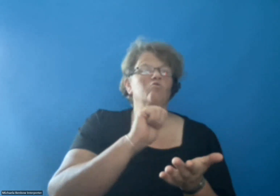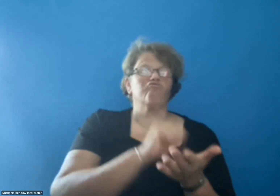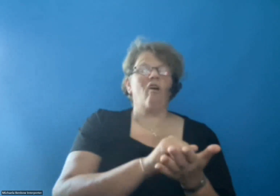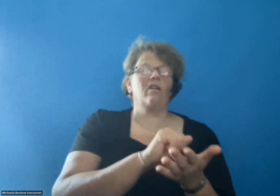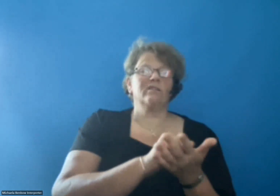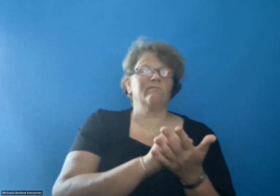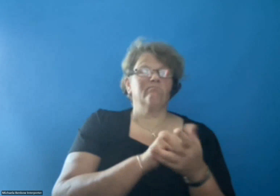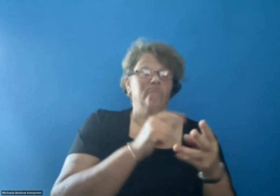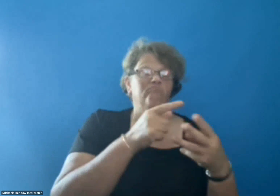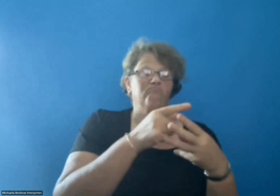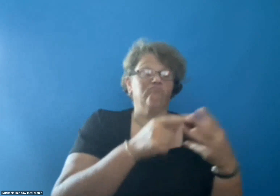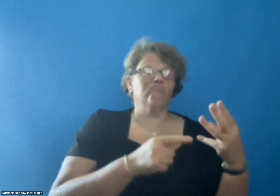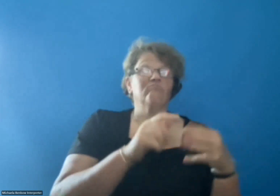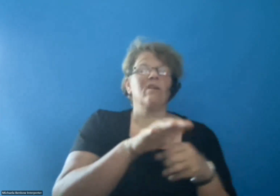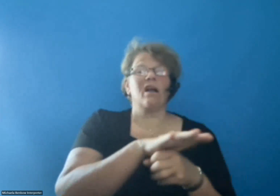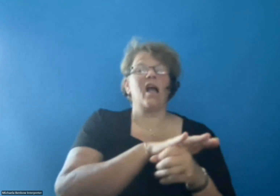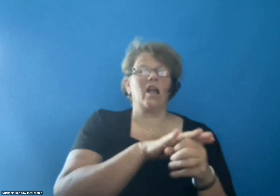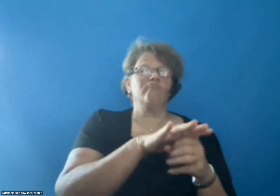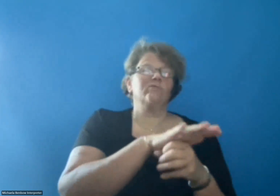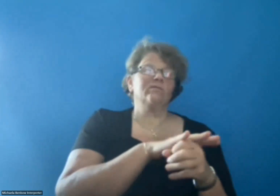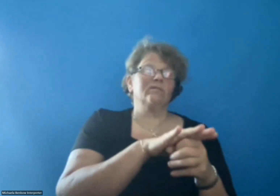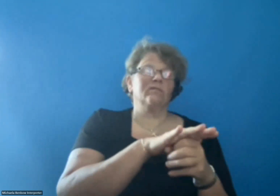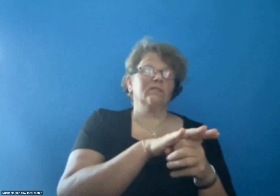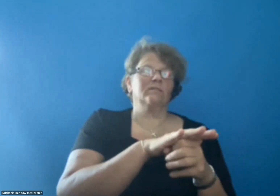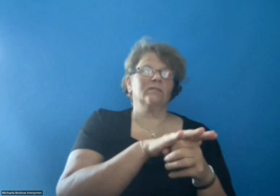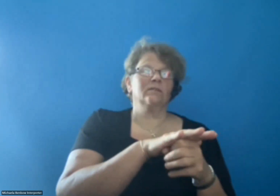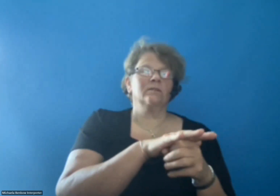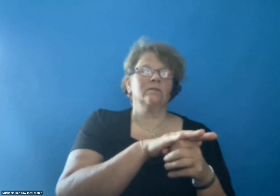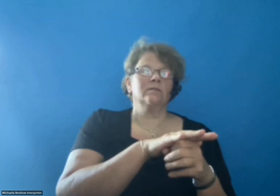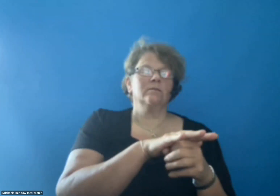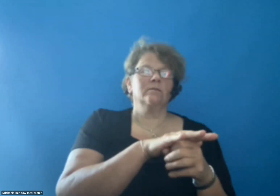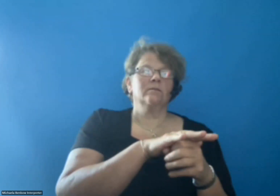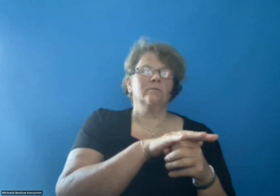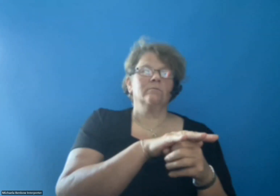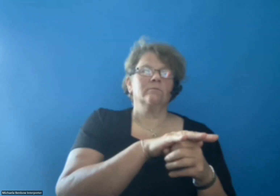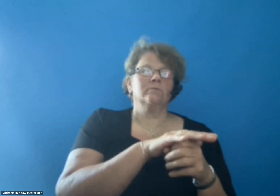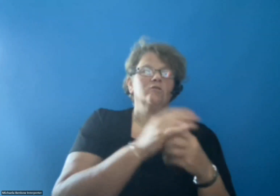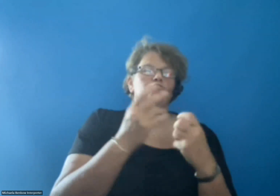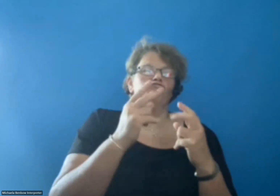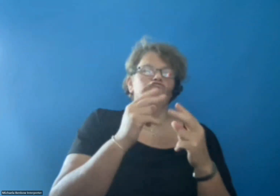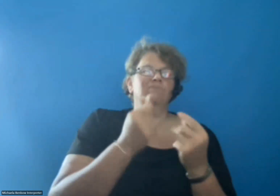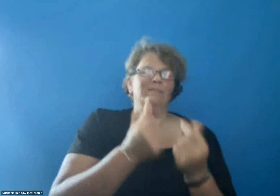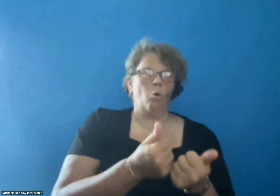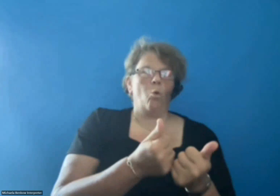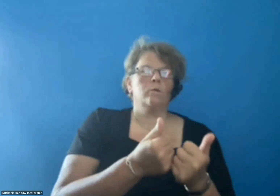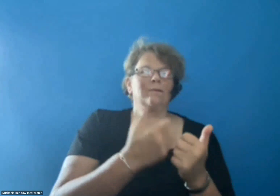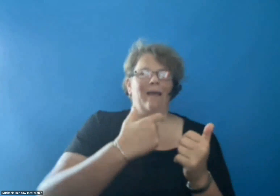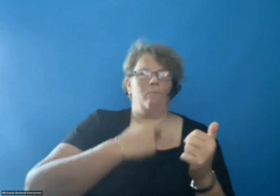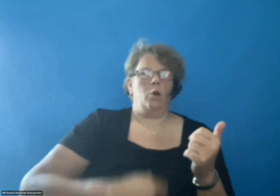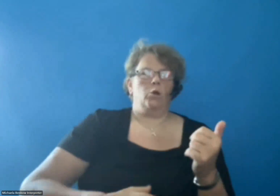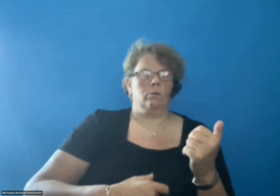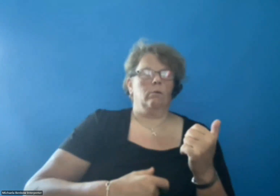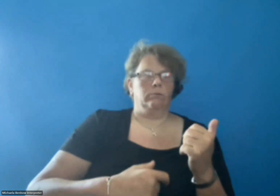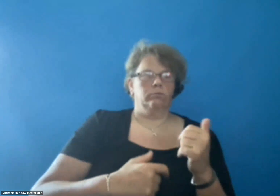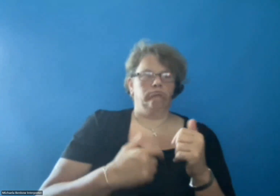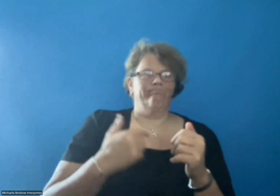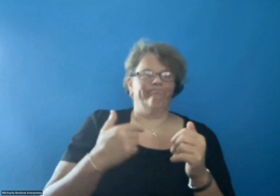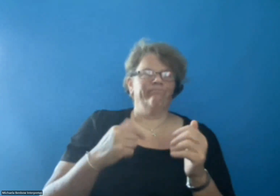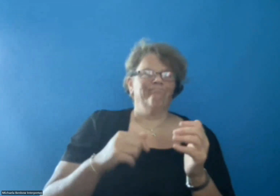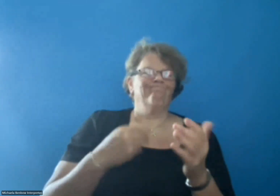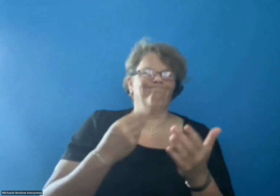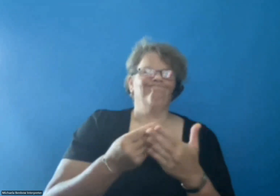areas, absolutely, from a person's perspective, but also in terms of a resource intensity perspective. So there are some key areas, and I